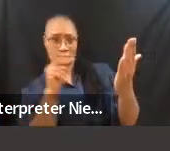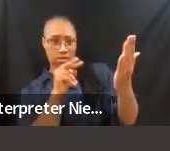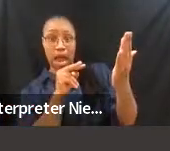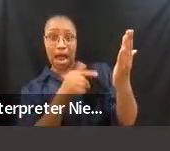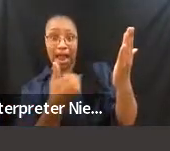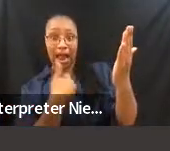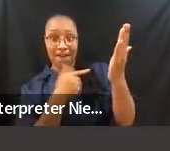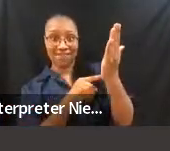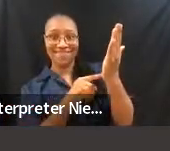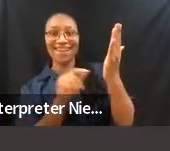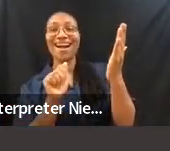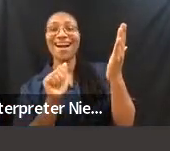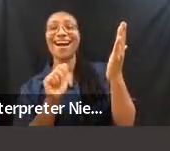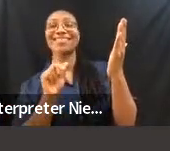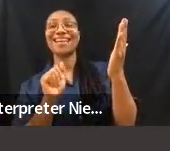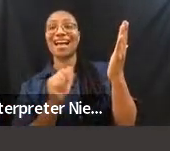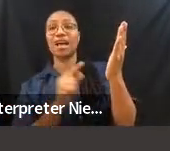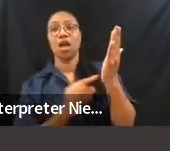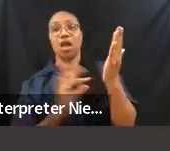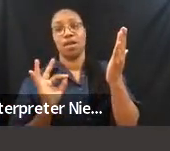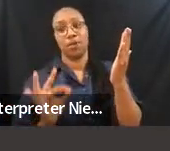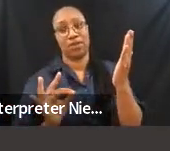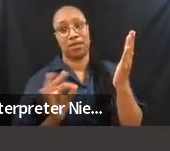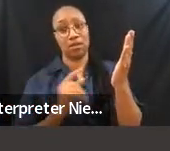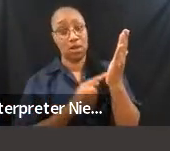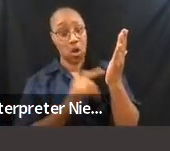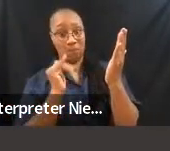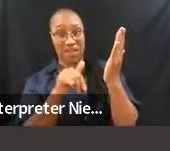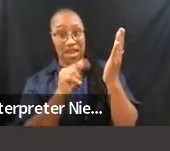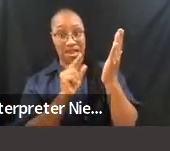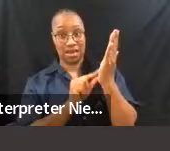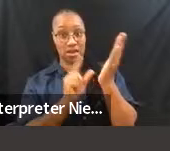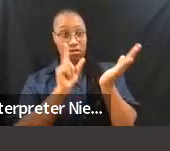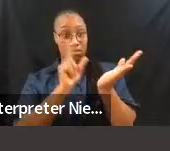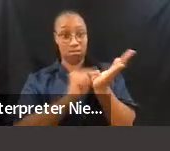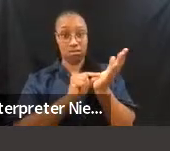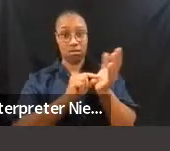anticipate that it will be out within the next few weeks.